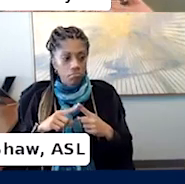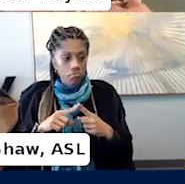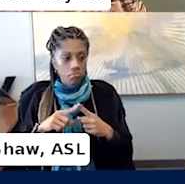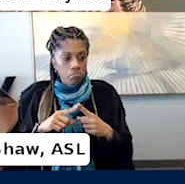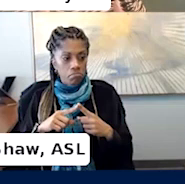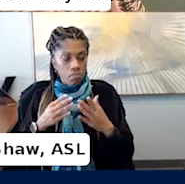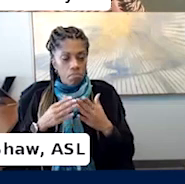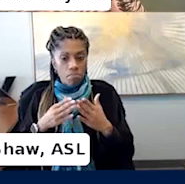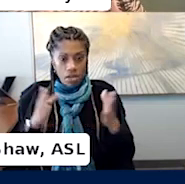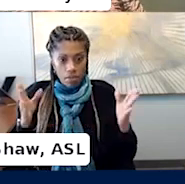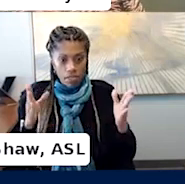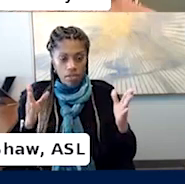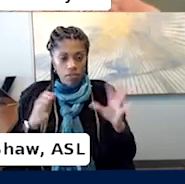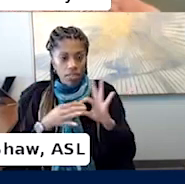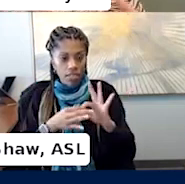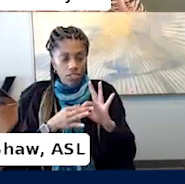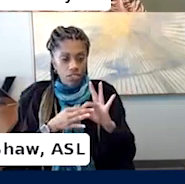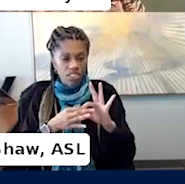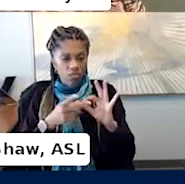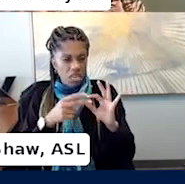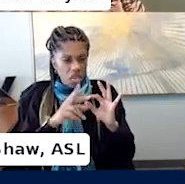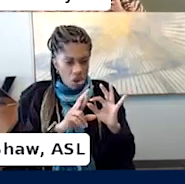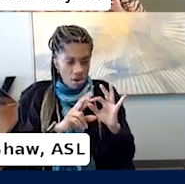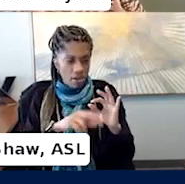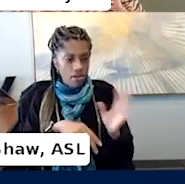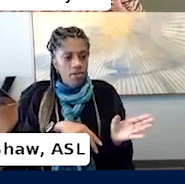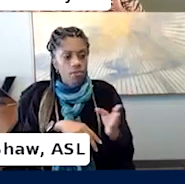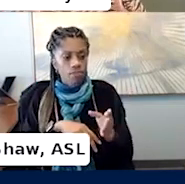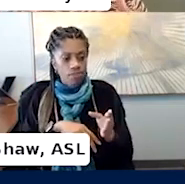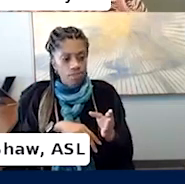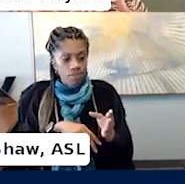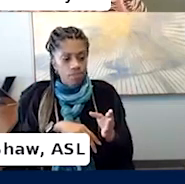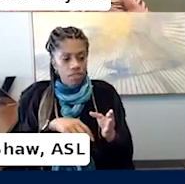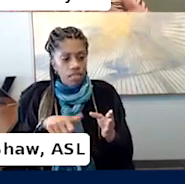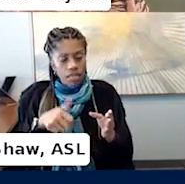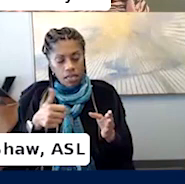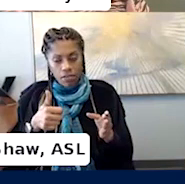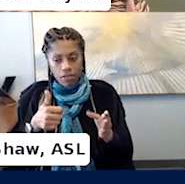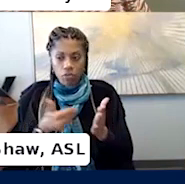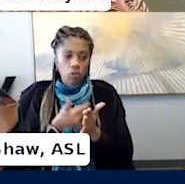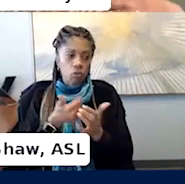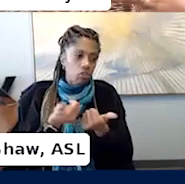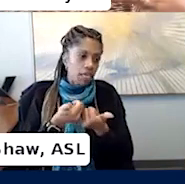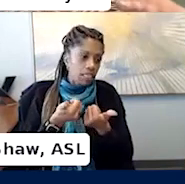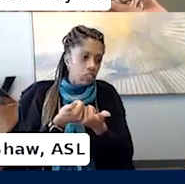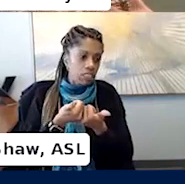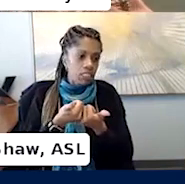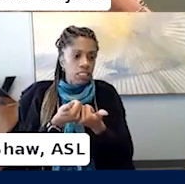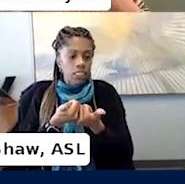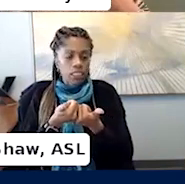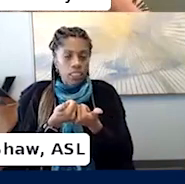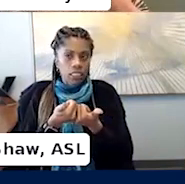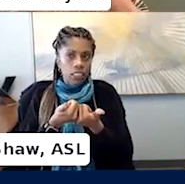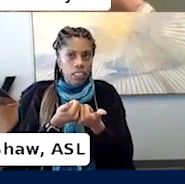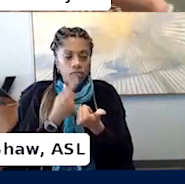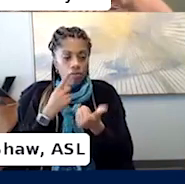be from an organizational standpoint. There's a lot of questions and things that come, into play. But I really